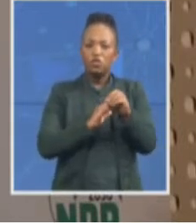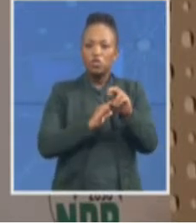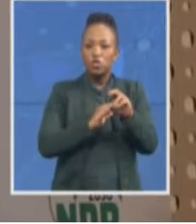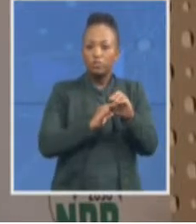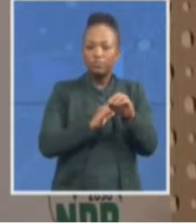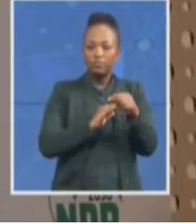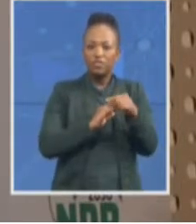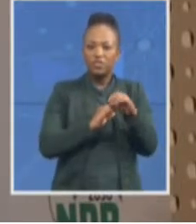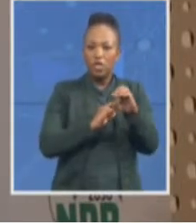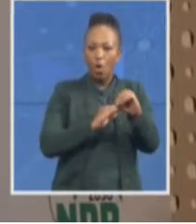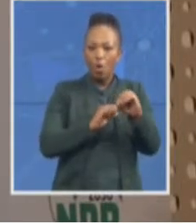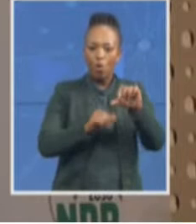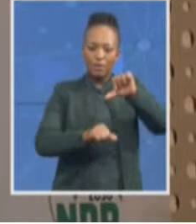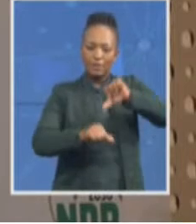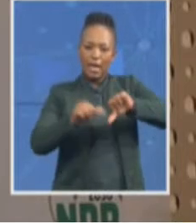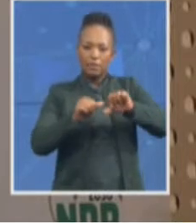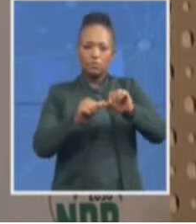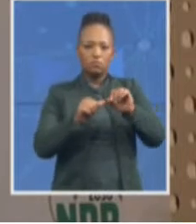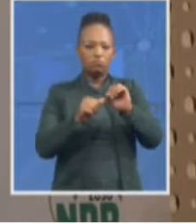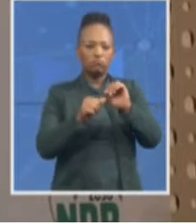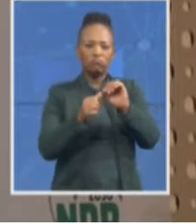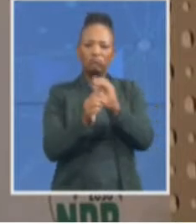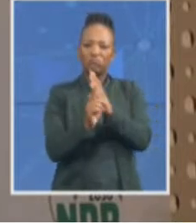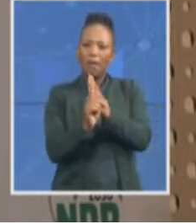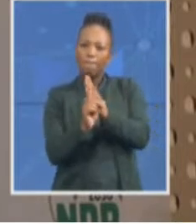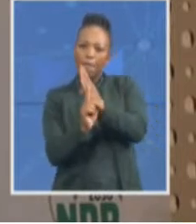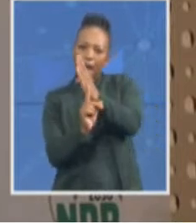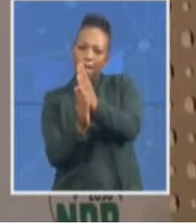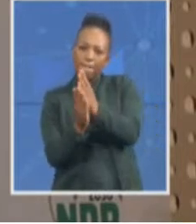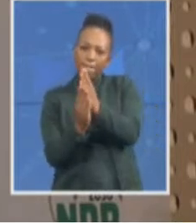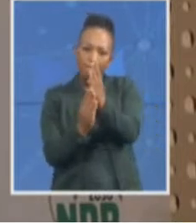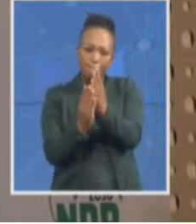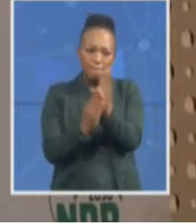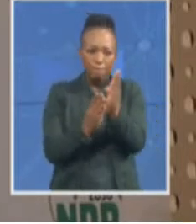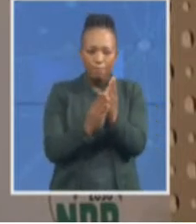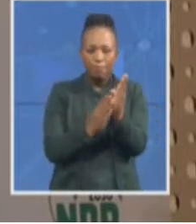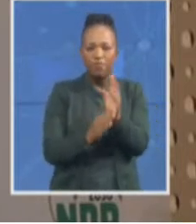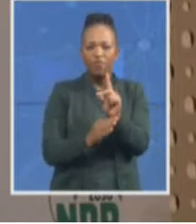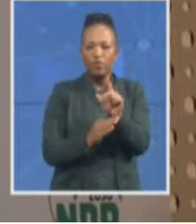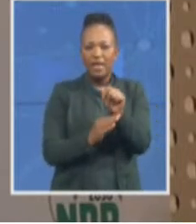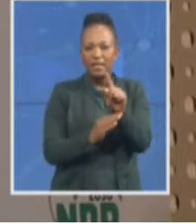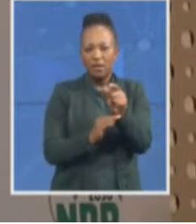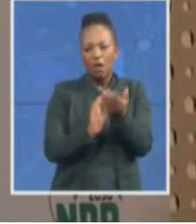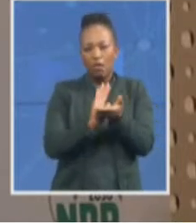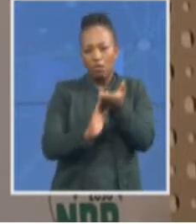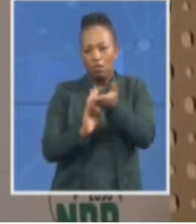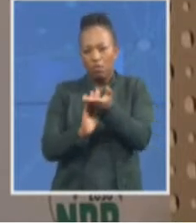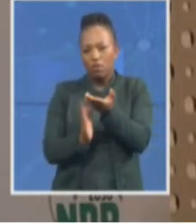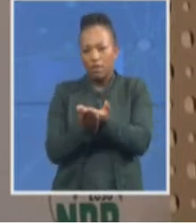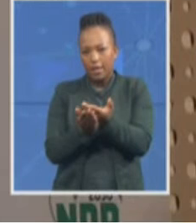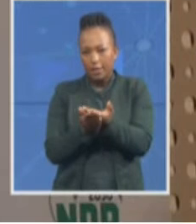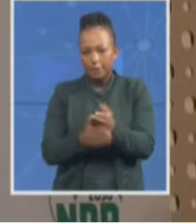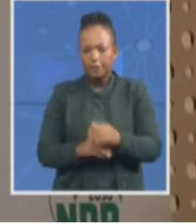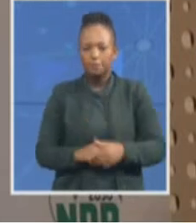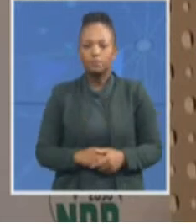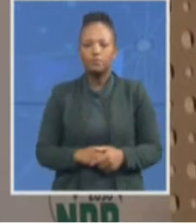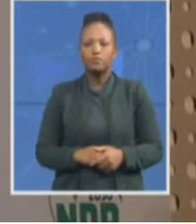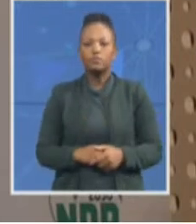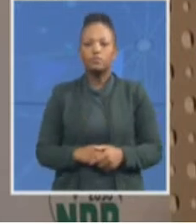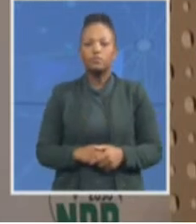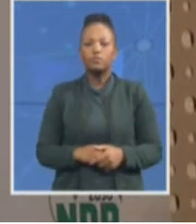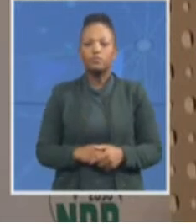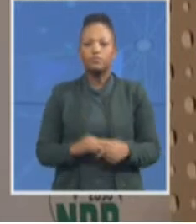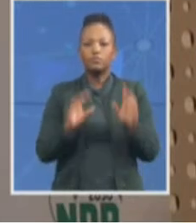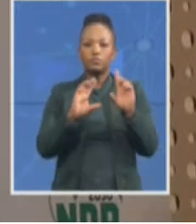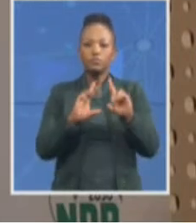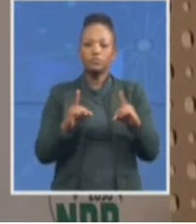the country's geoscience data. The strategy also proposes a collaboration between the Department of Mineral Resources and Energy